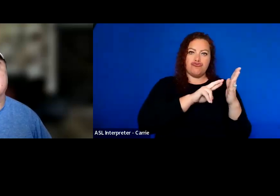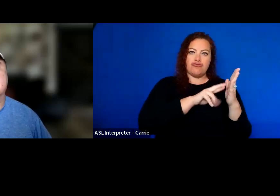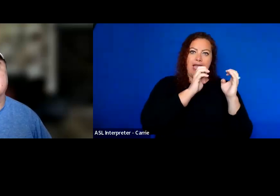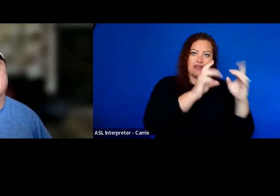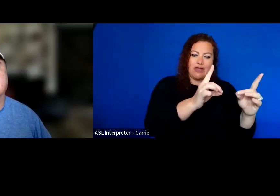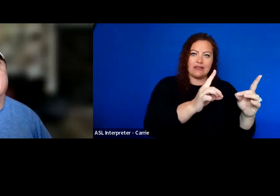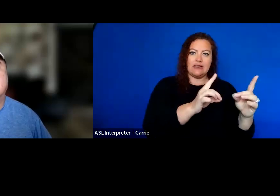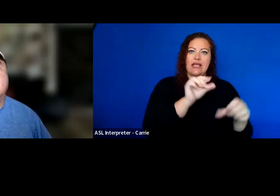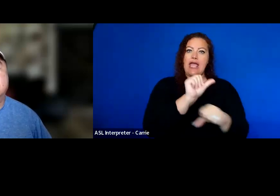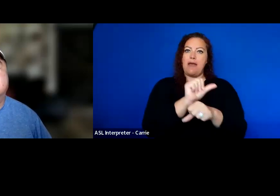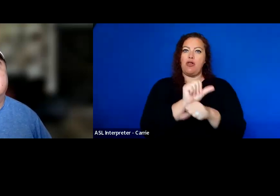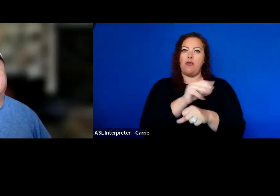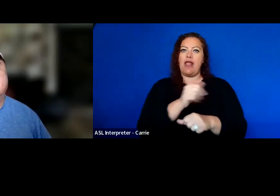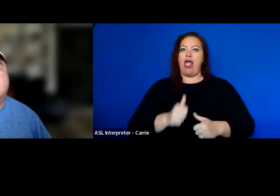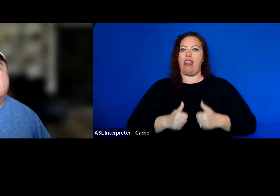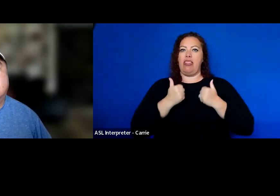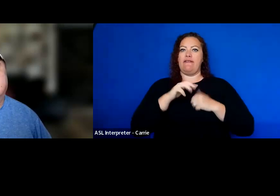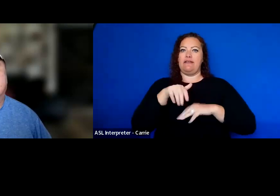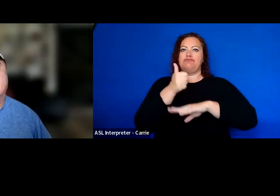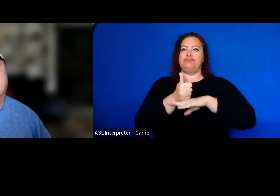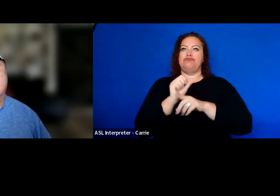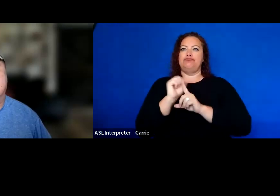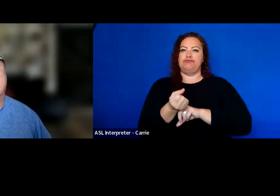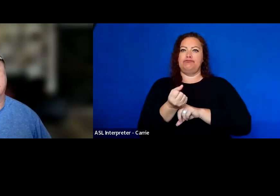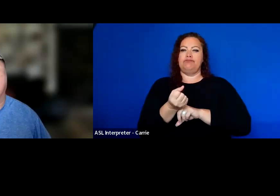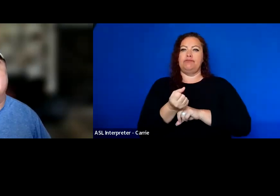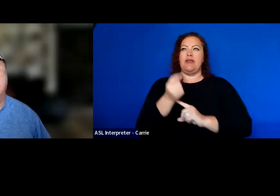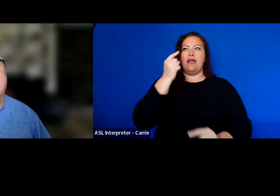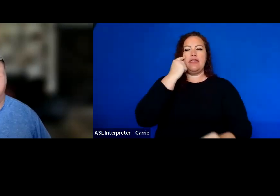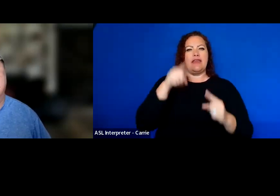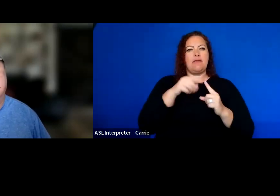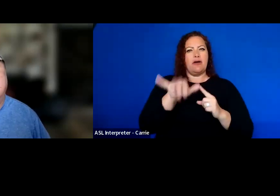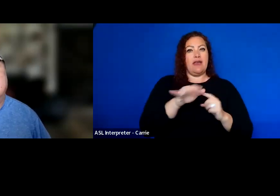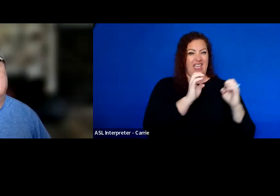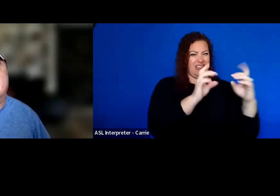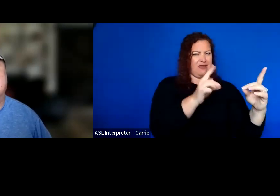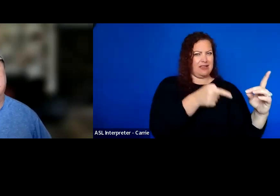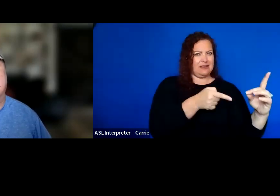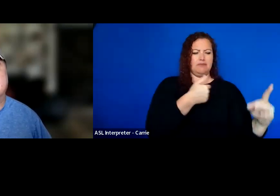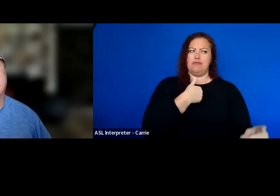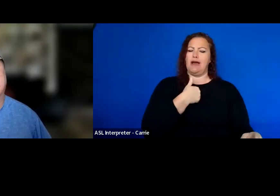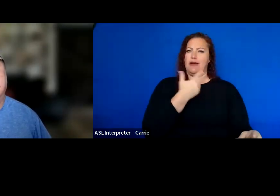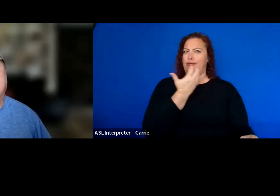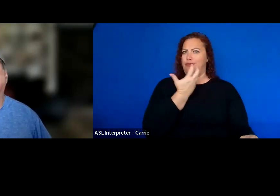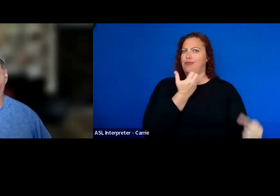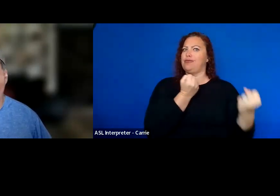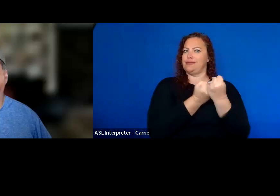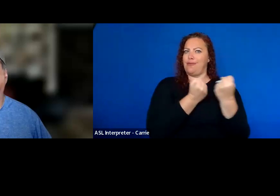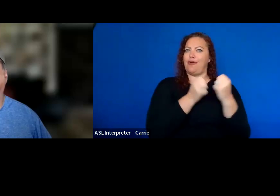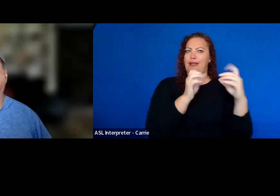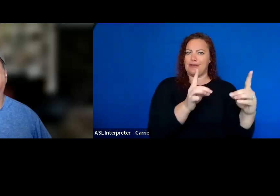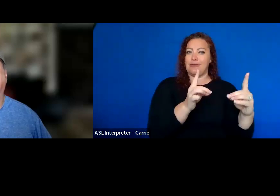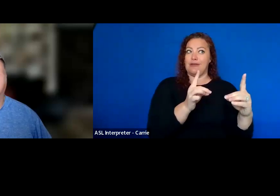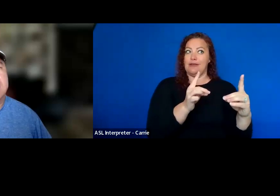living arrangement. So you think of it, education. Well, I'm a huge supporter of education,